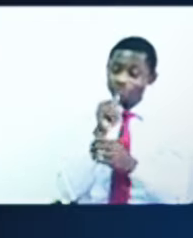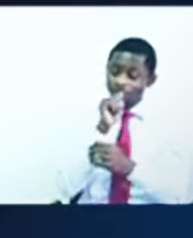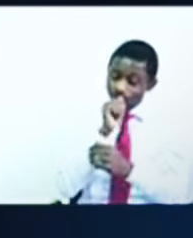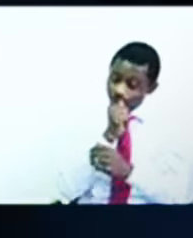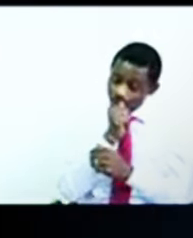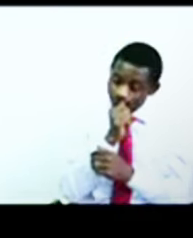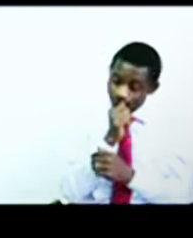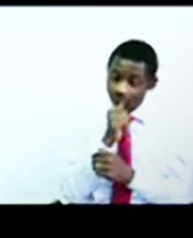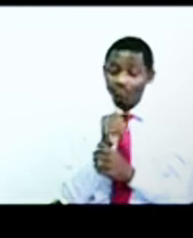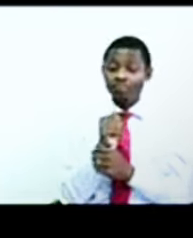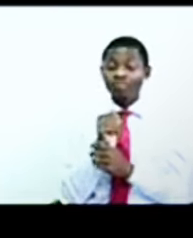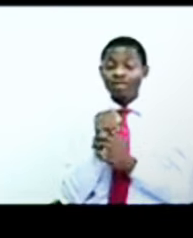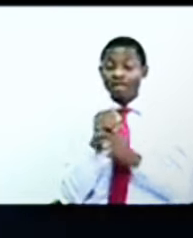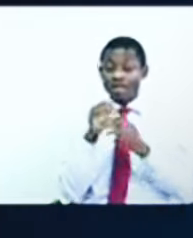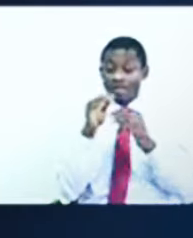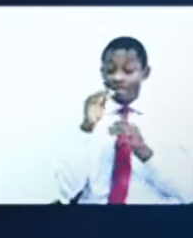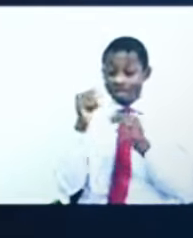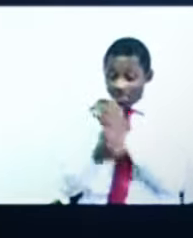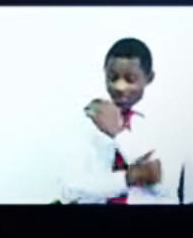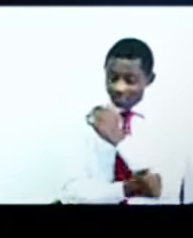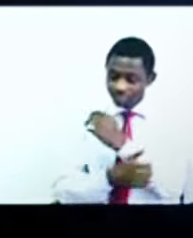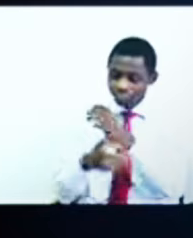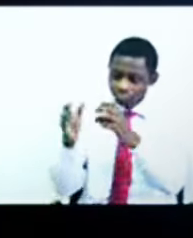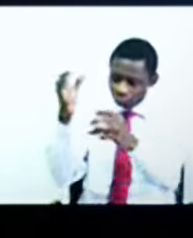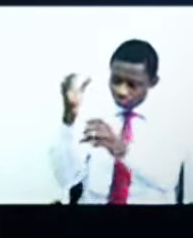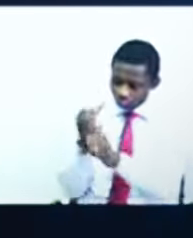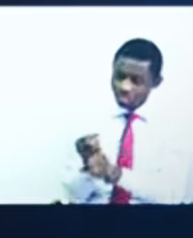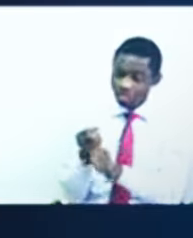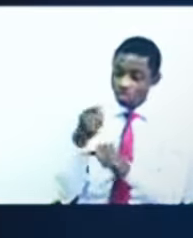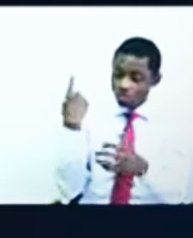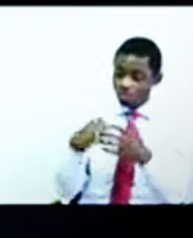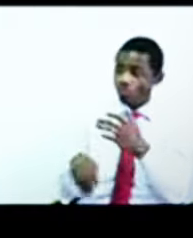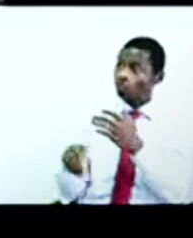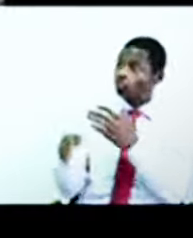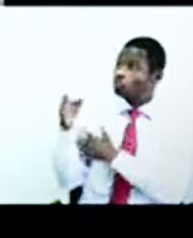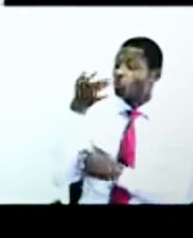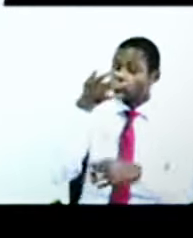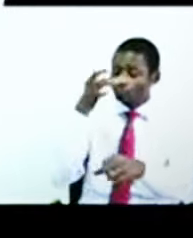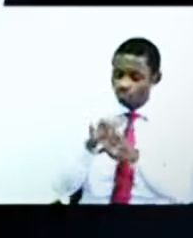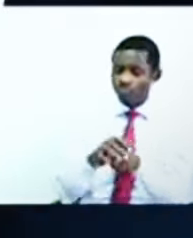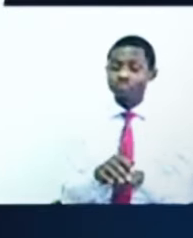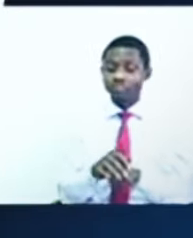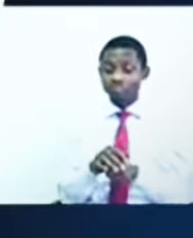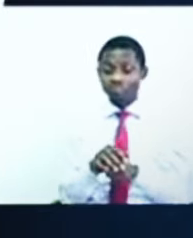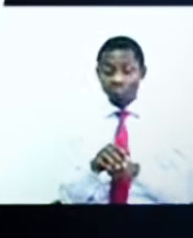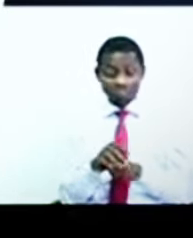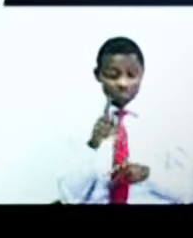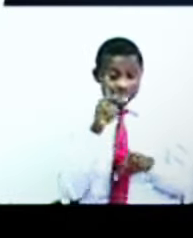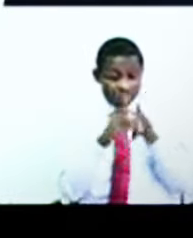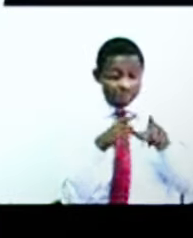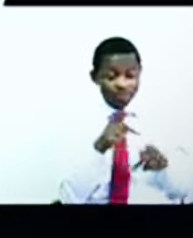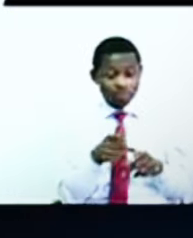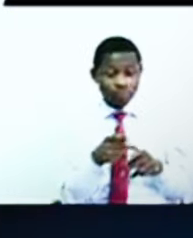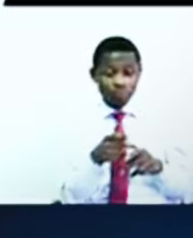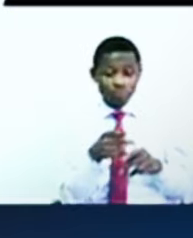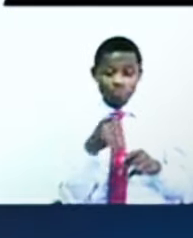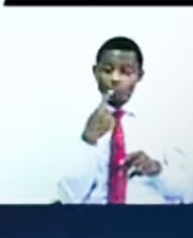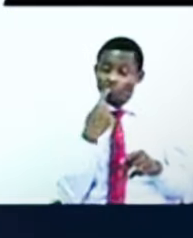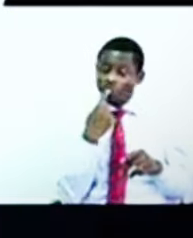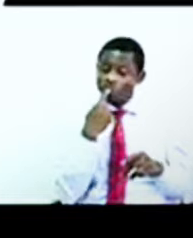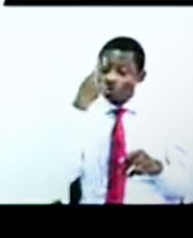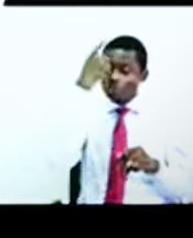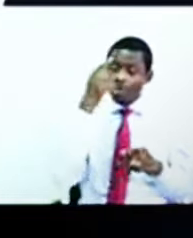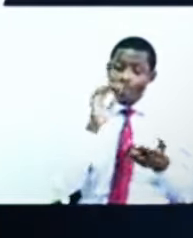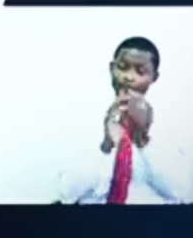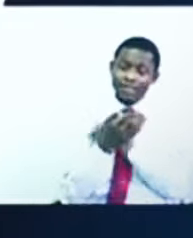Abraham received what was promised. People swear by someone greater than themselves. And